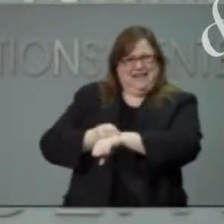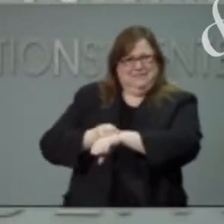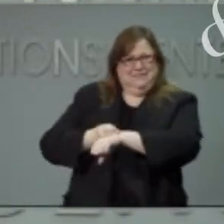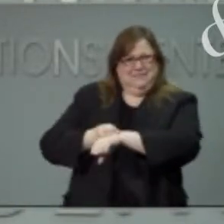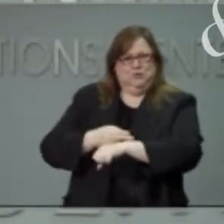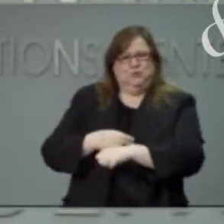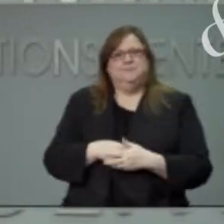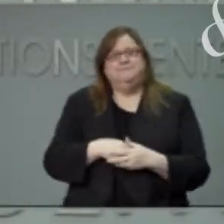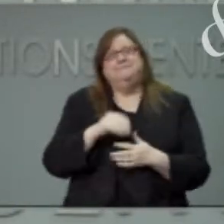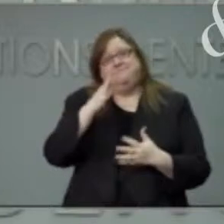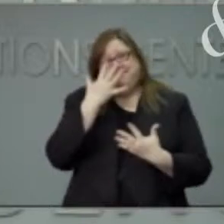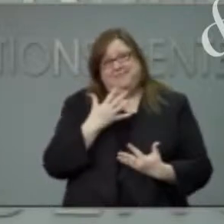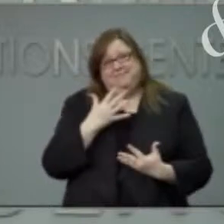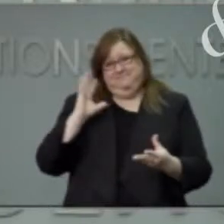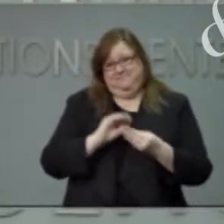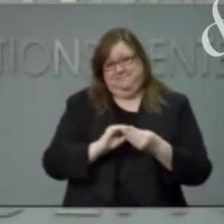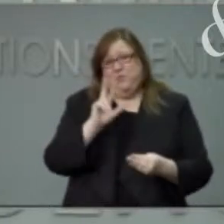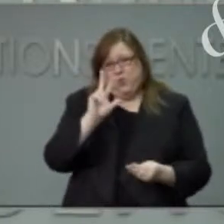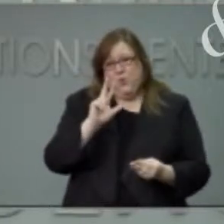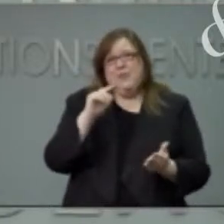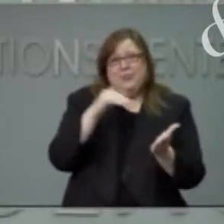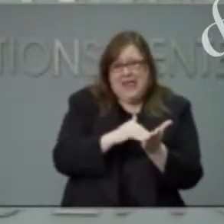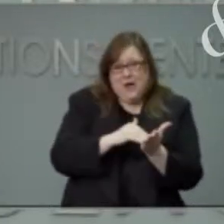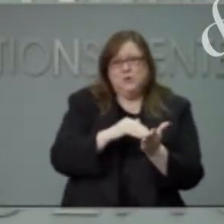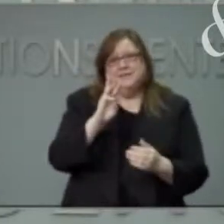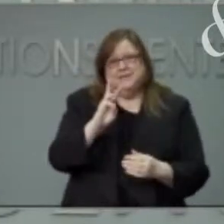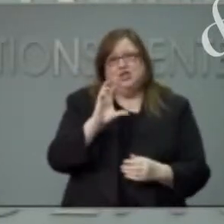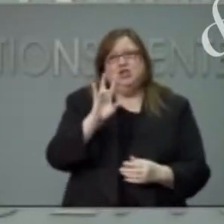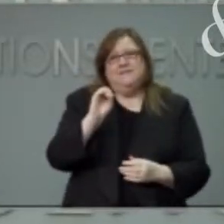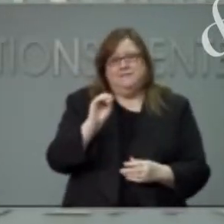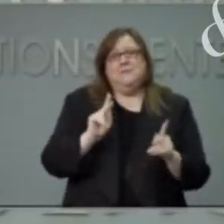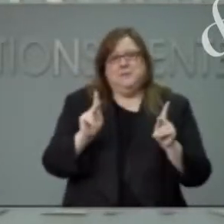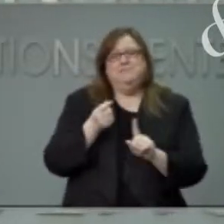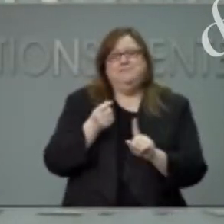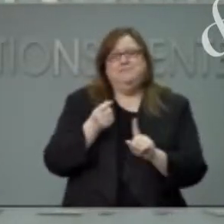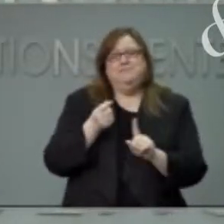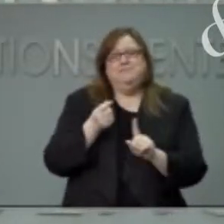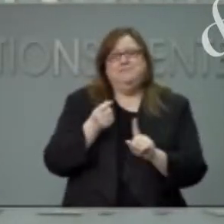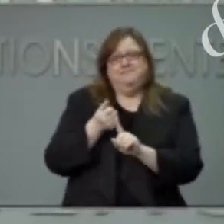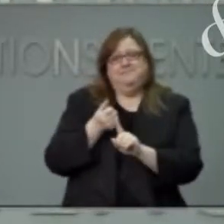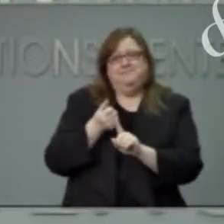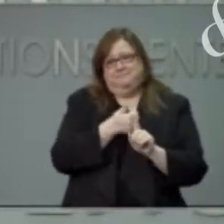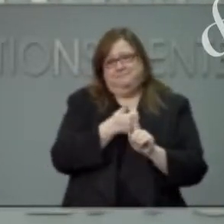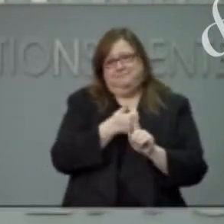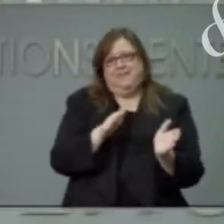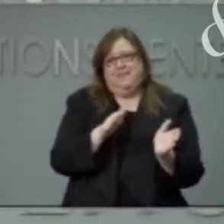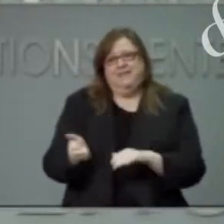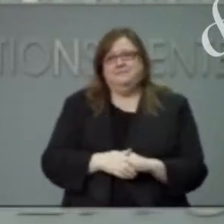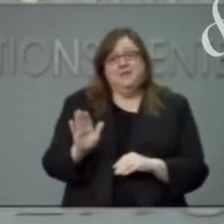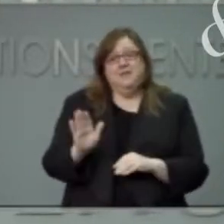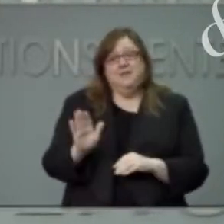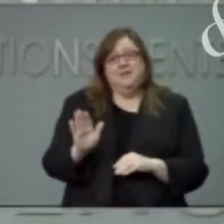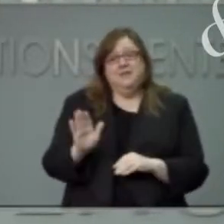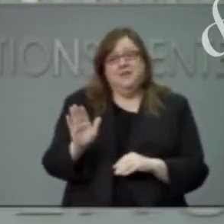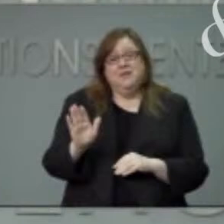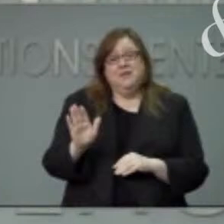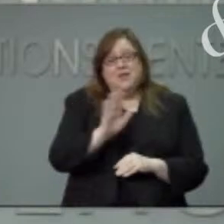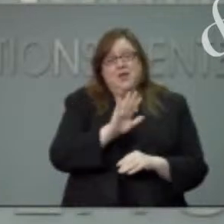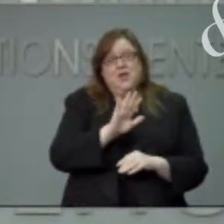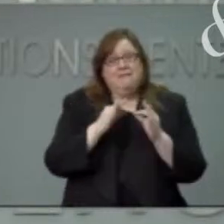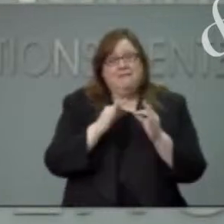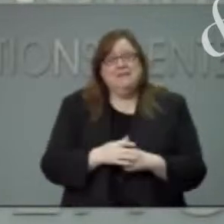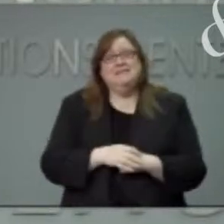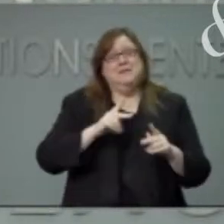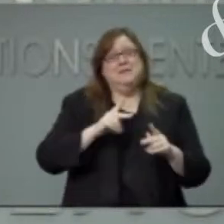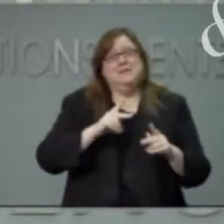3,670 people who've died. We mourn with those who've lost loved ones, and we pray for strength for those fighting